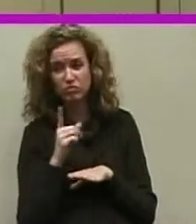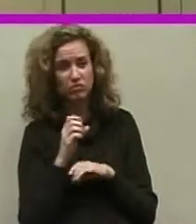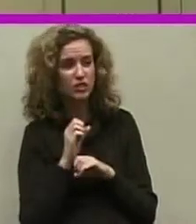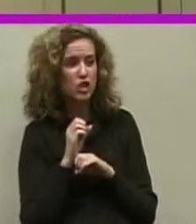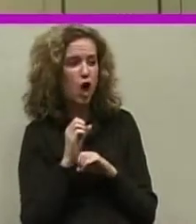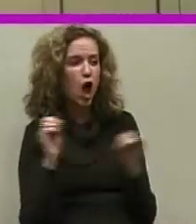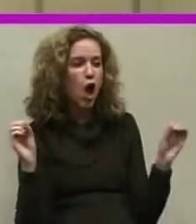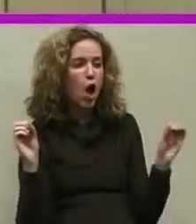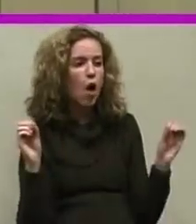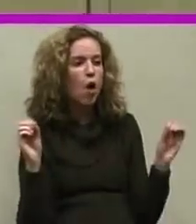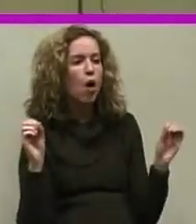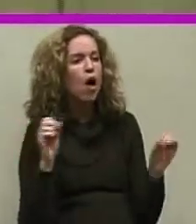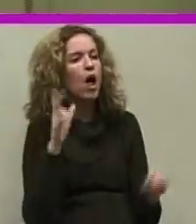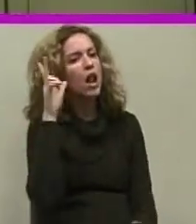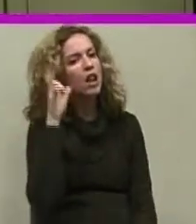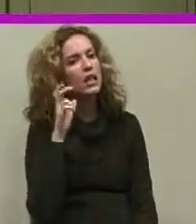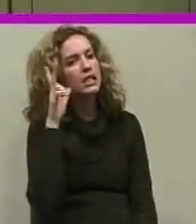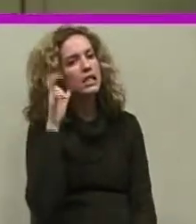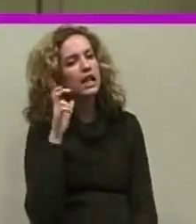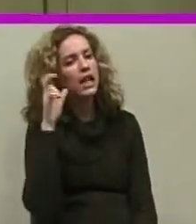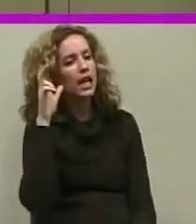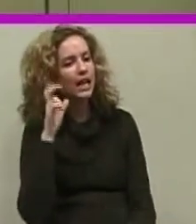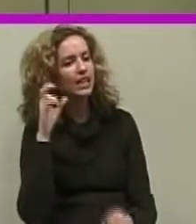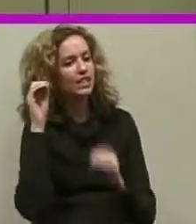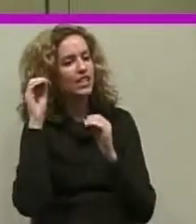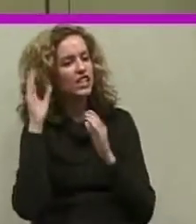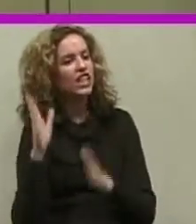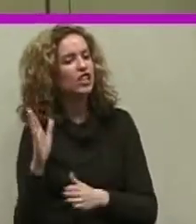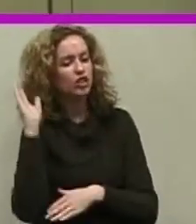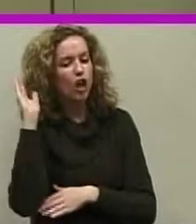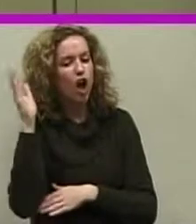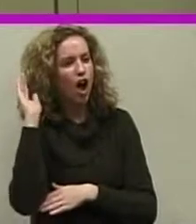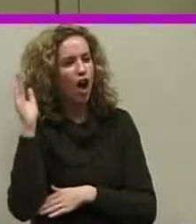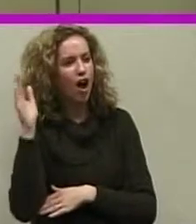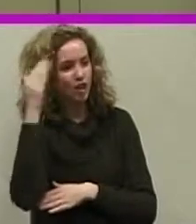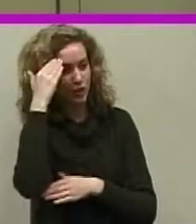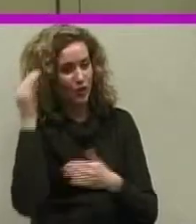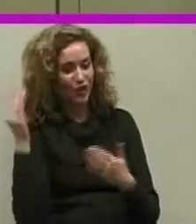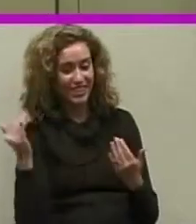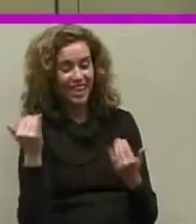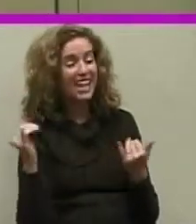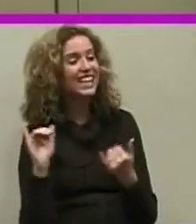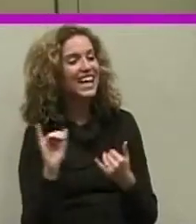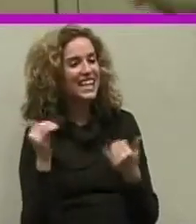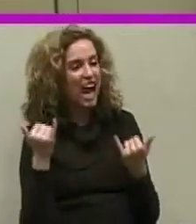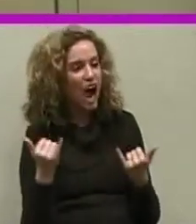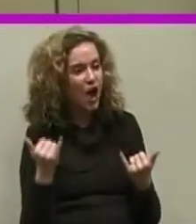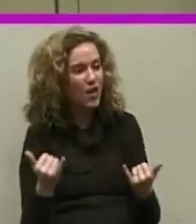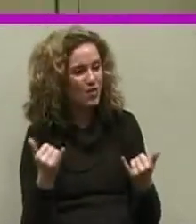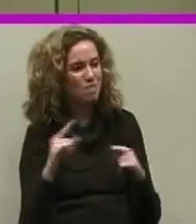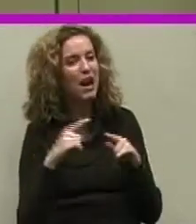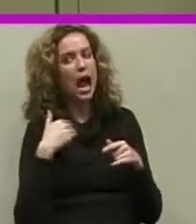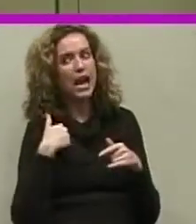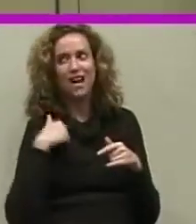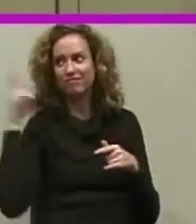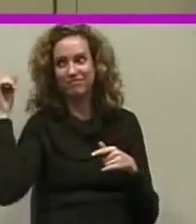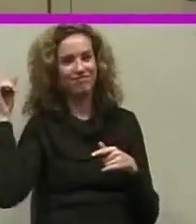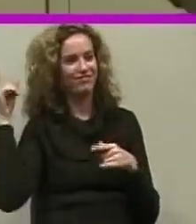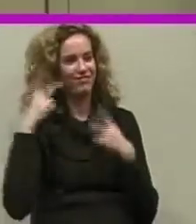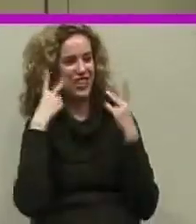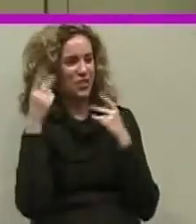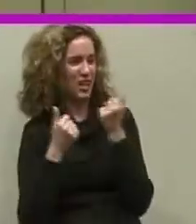No, I had to listen to the teacher talk. So I've got to attend to a person standing up speaking, sort of like what I'm doing here now. Although I do have an overhead projector here, in case you